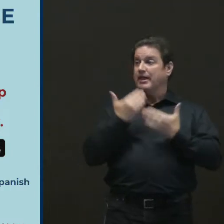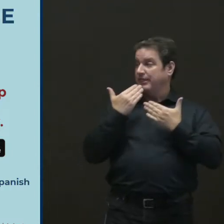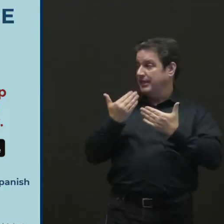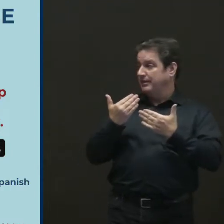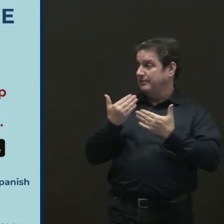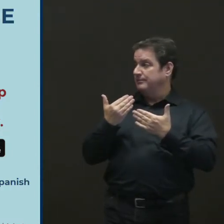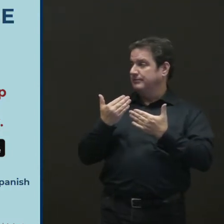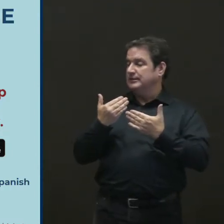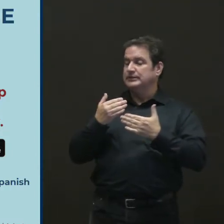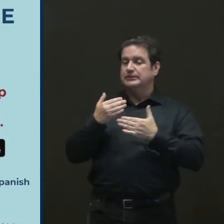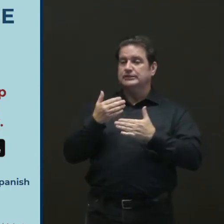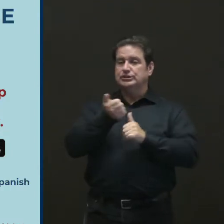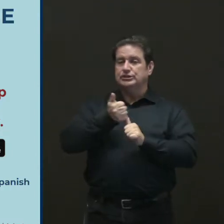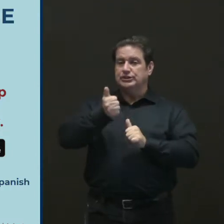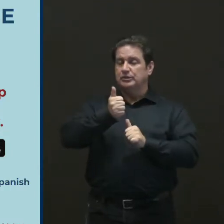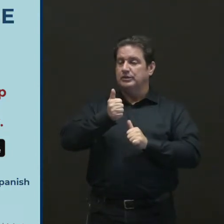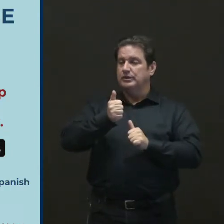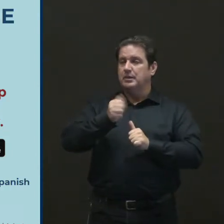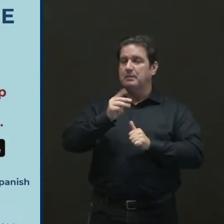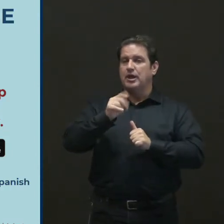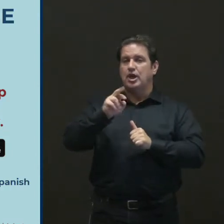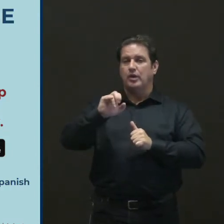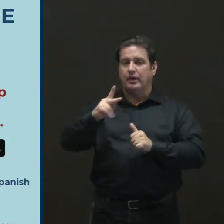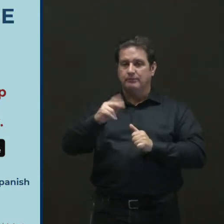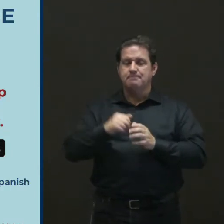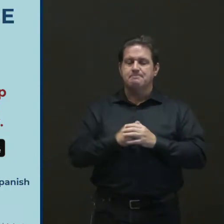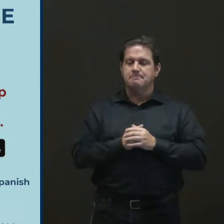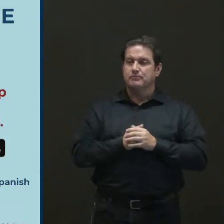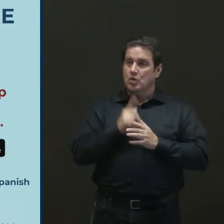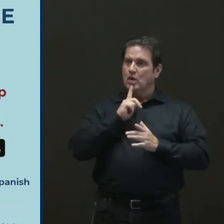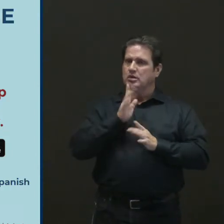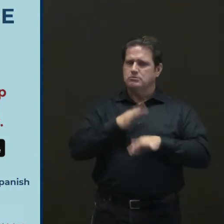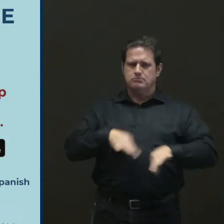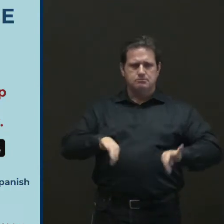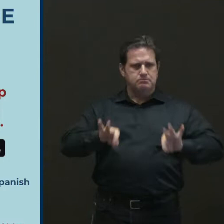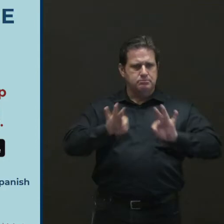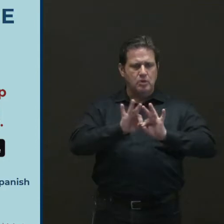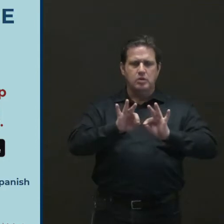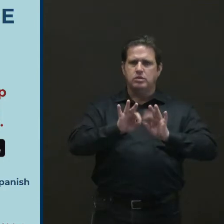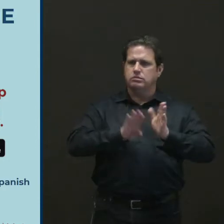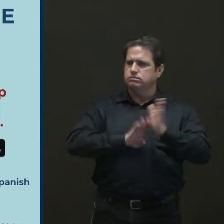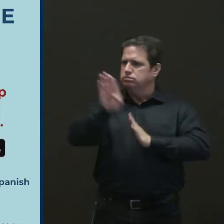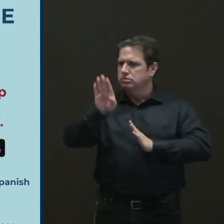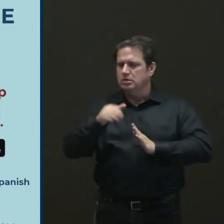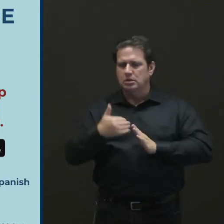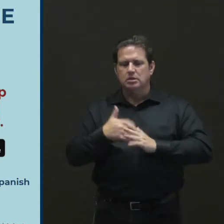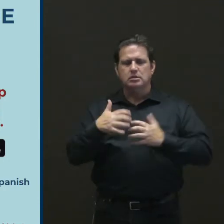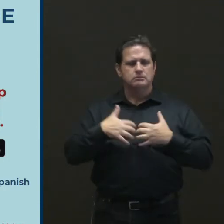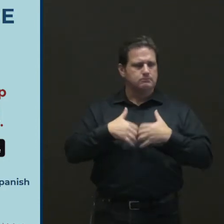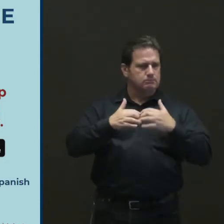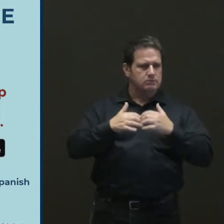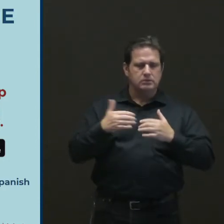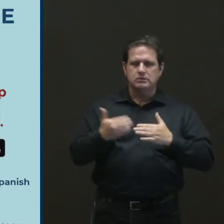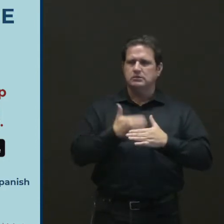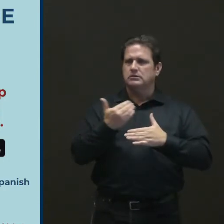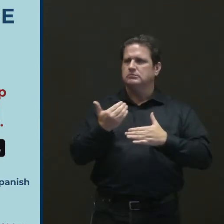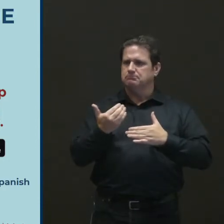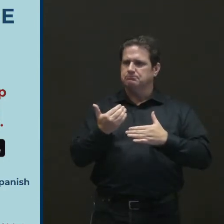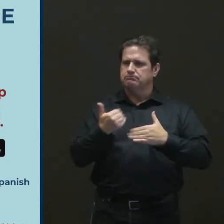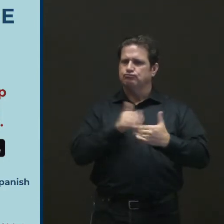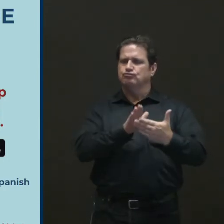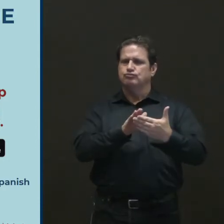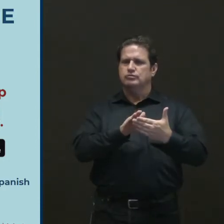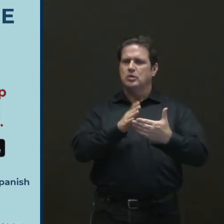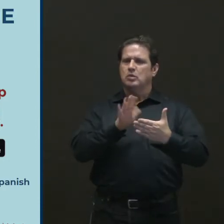much, Secretary Magarik. This is a really significant breakthrough step forward for us. It